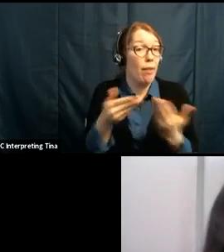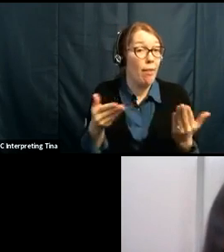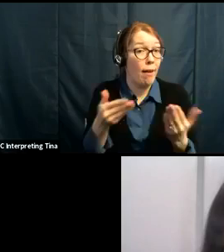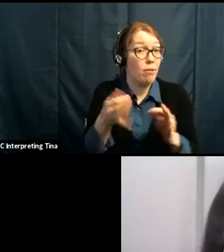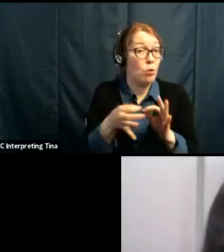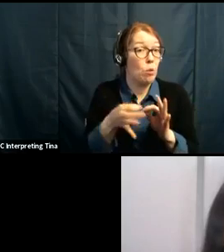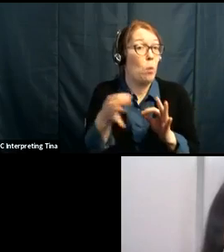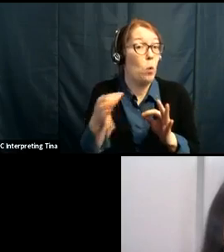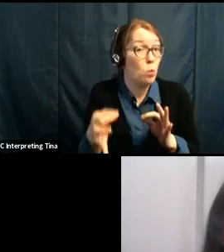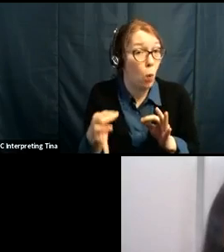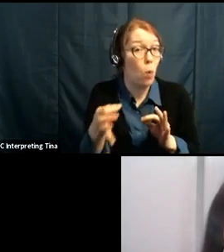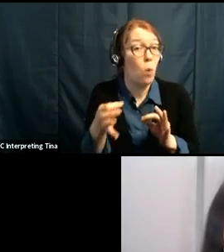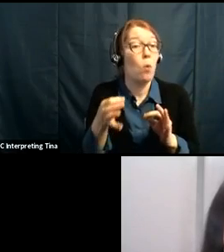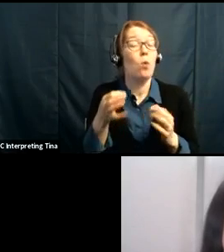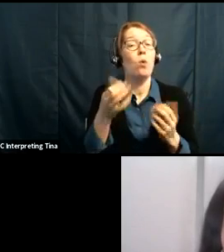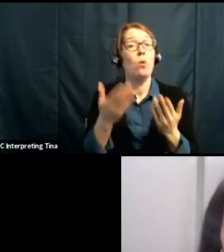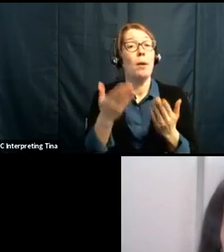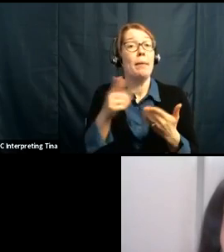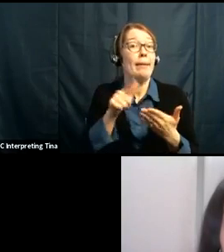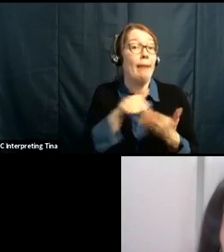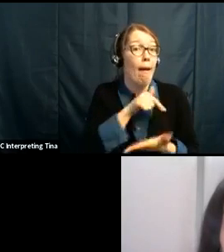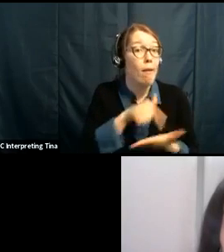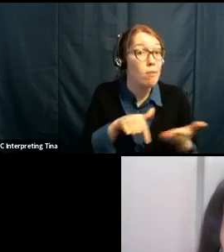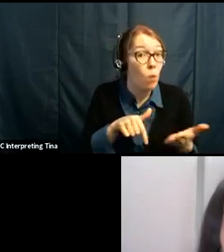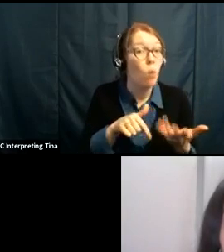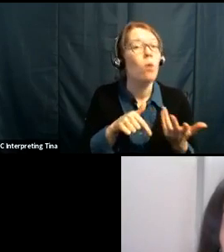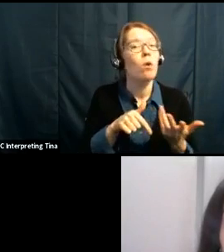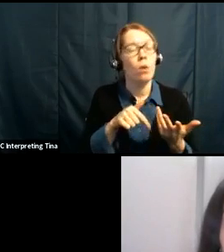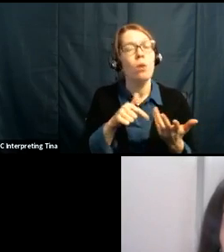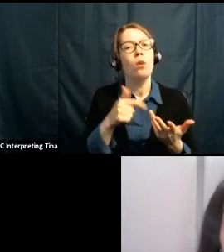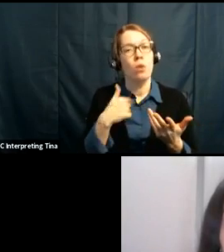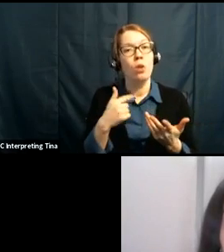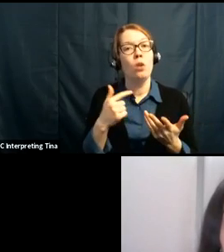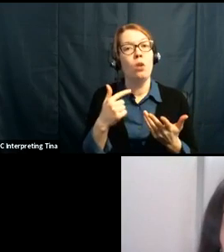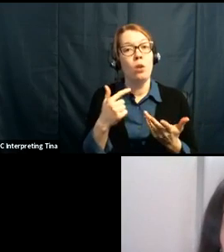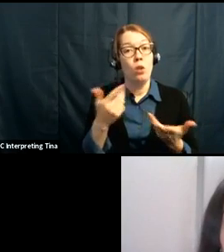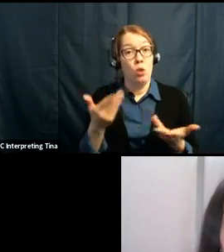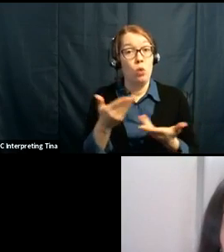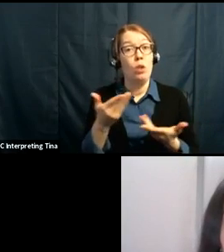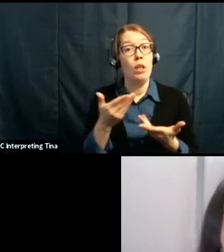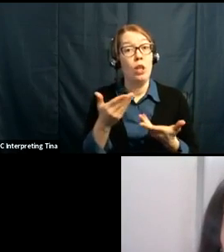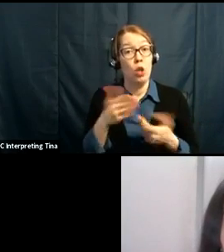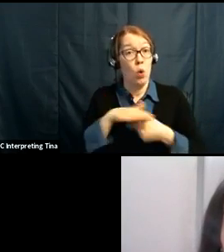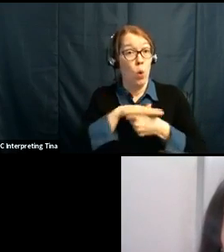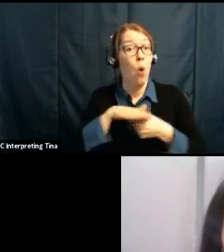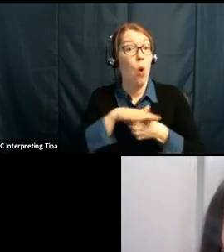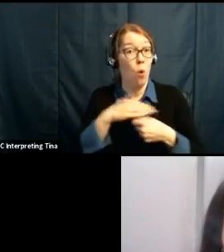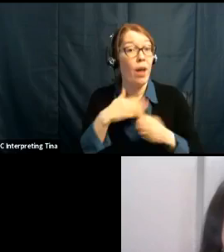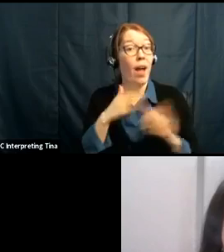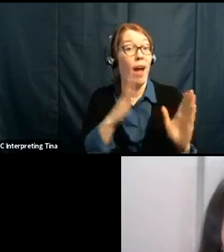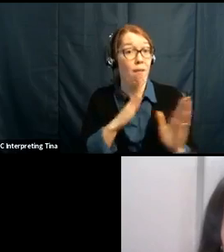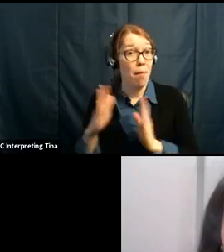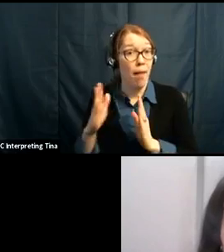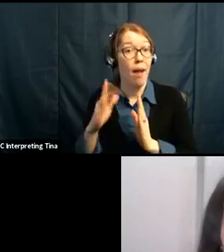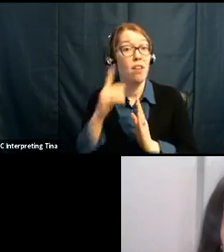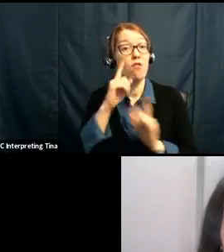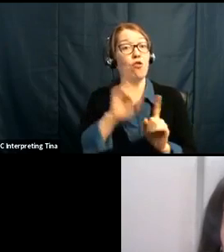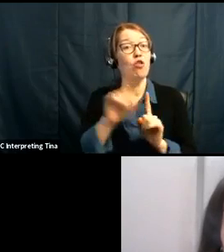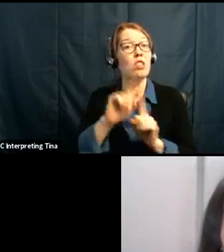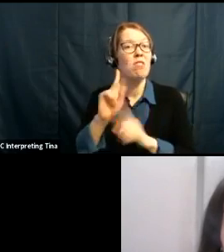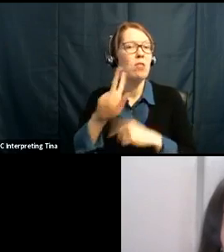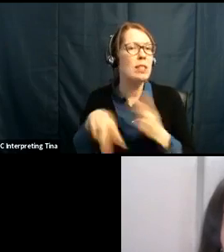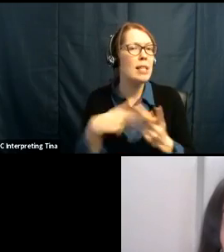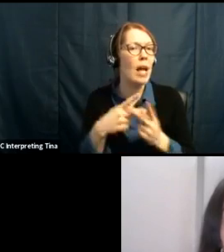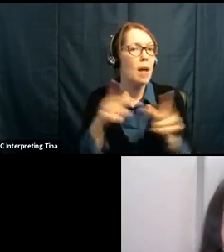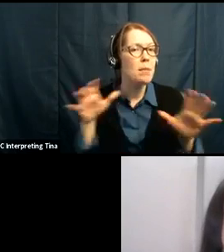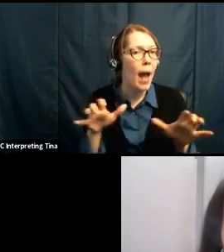postpone or cancel. We do here locally have plans that come in for different types of